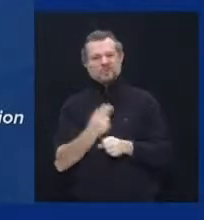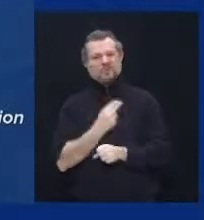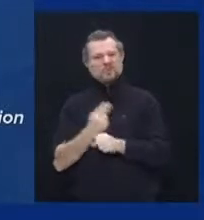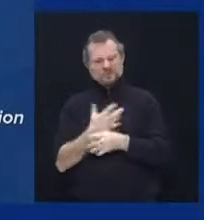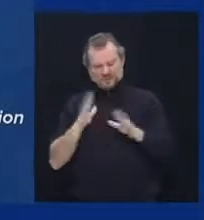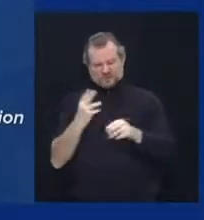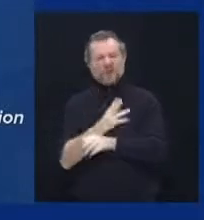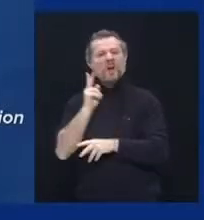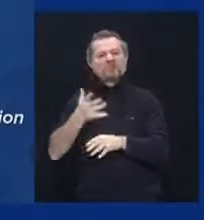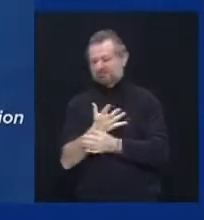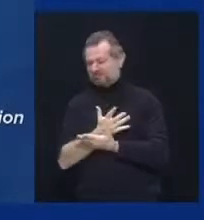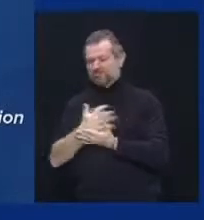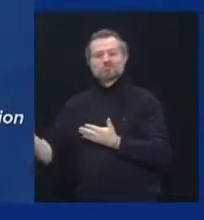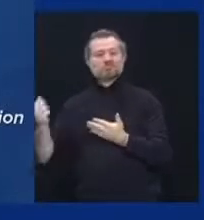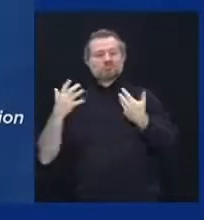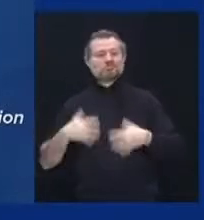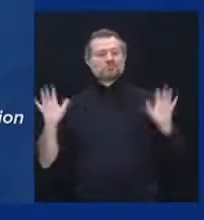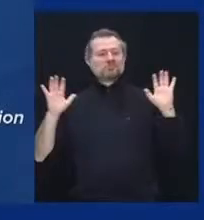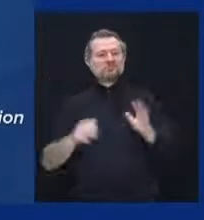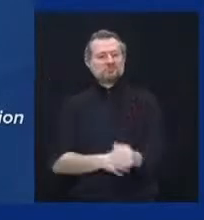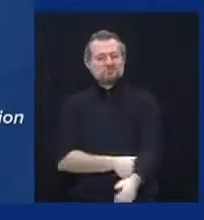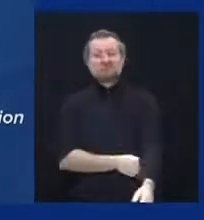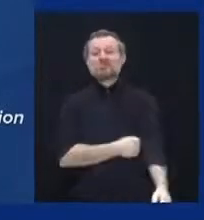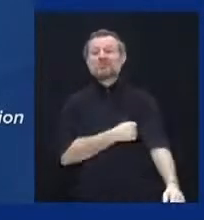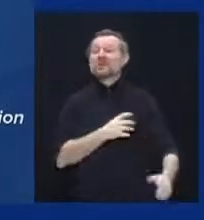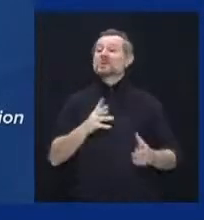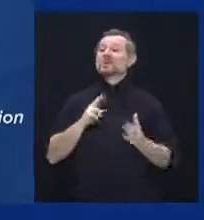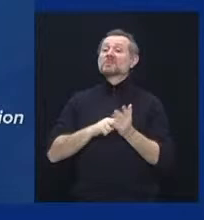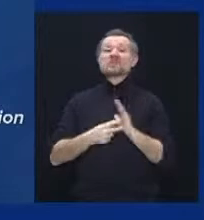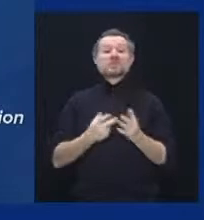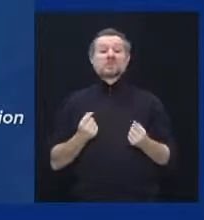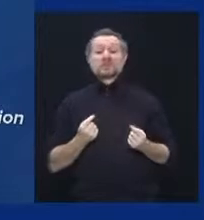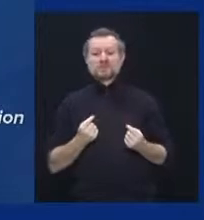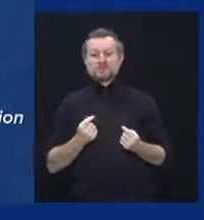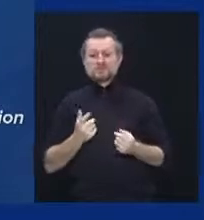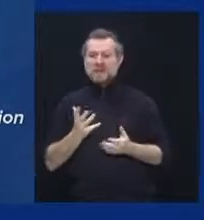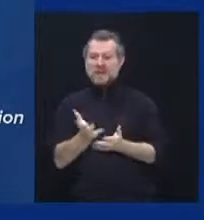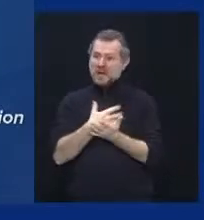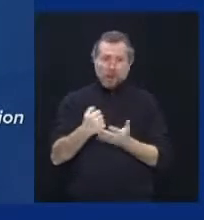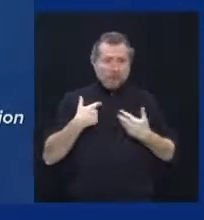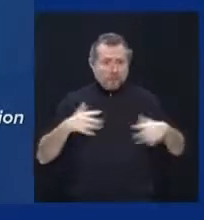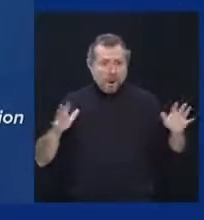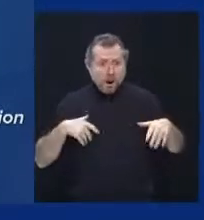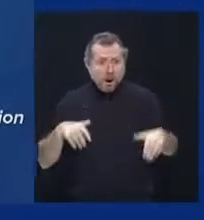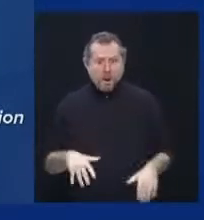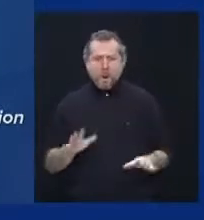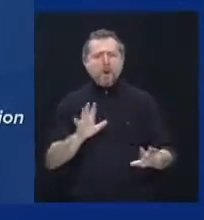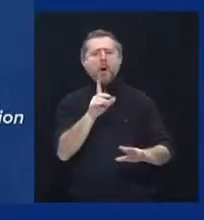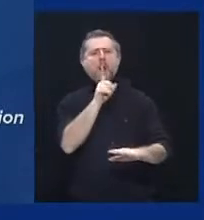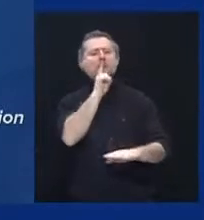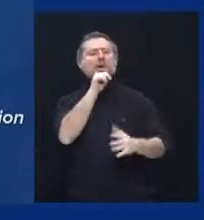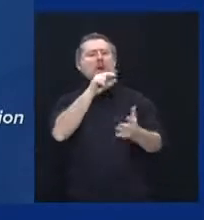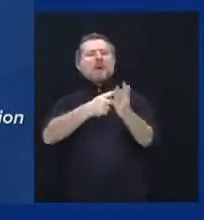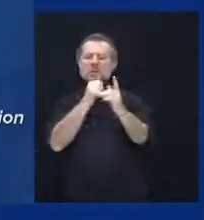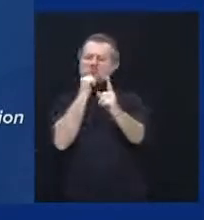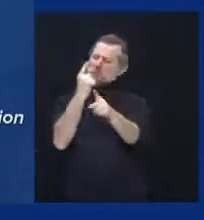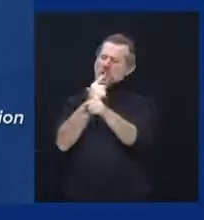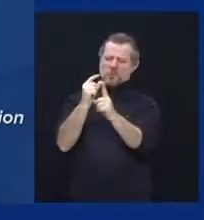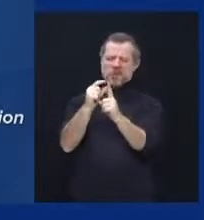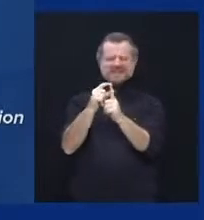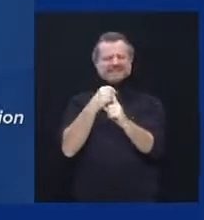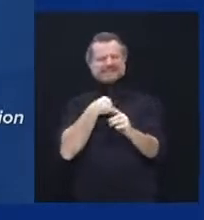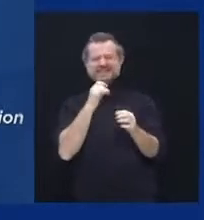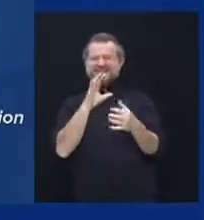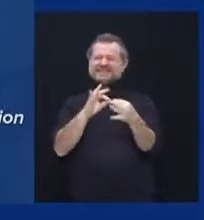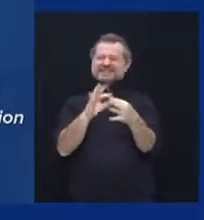allocation. That means you ran out. No, calm down. I didn't say we ran out. We've used the allocation